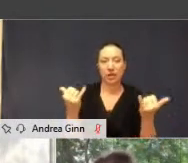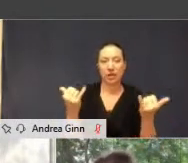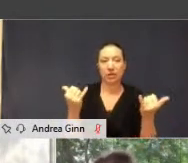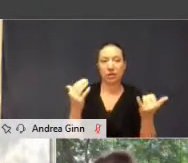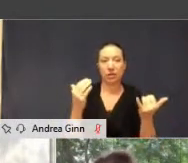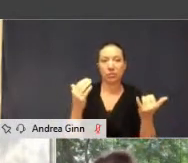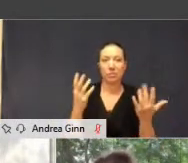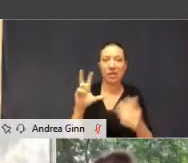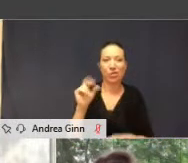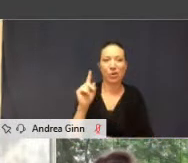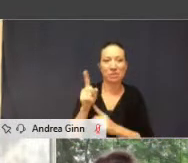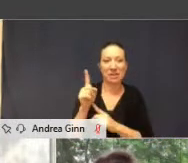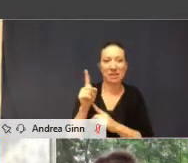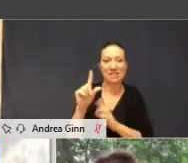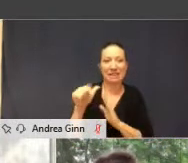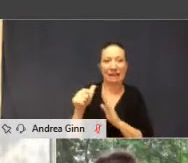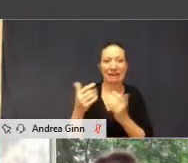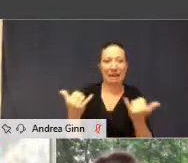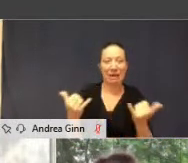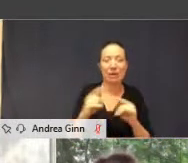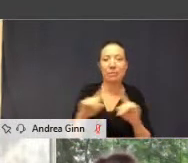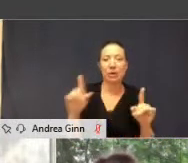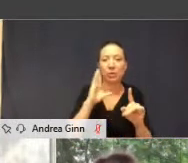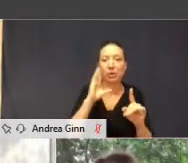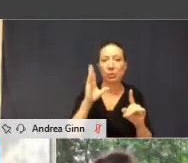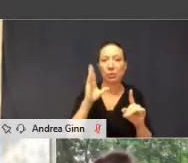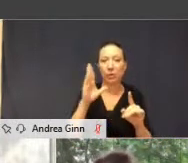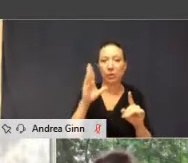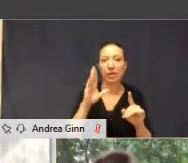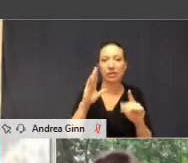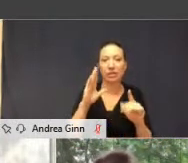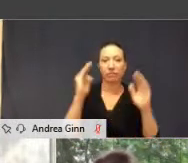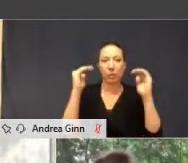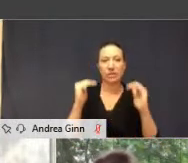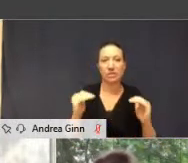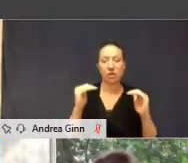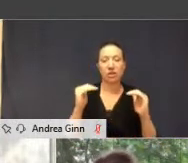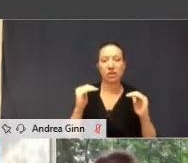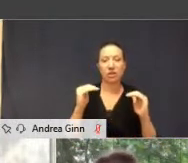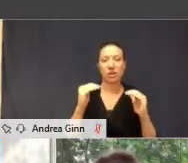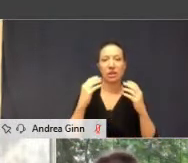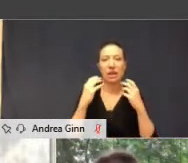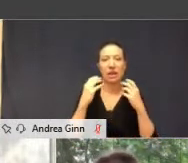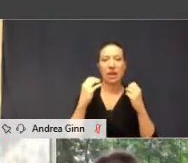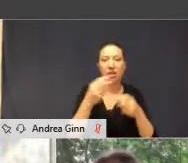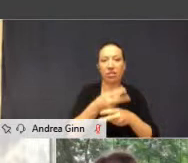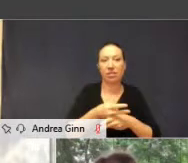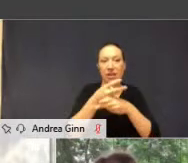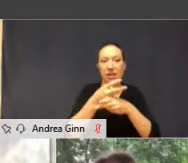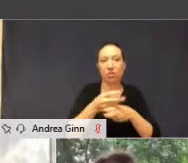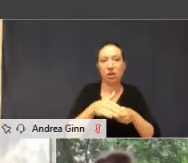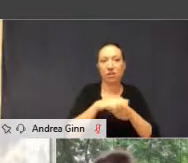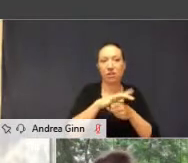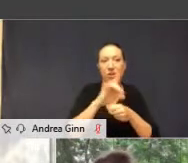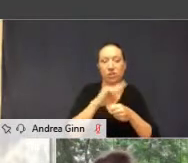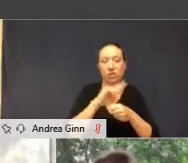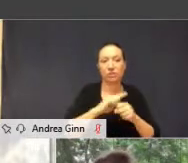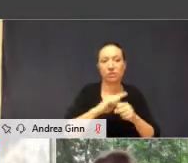hour behind, but we will go now to extending healthcare coverage to New Mexico's uninsured.